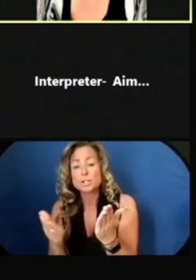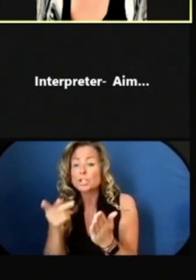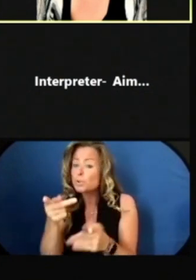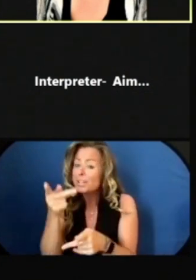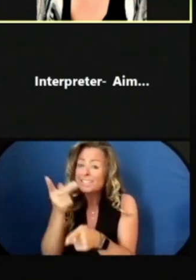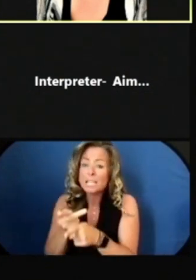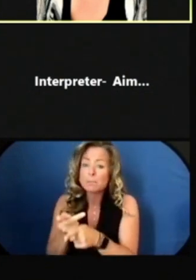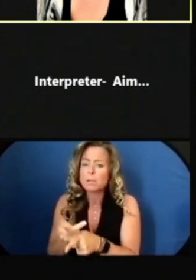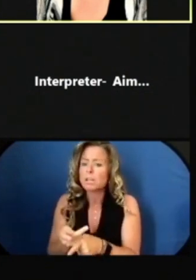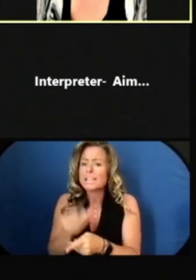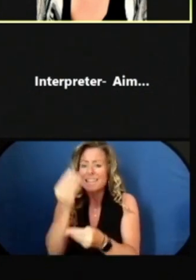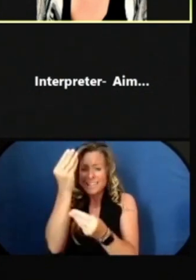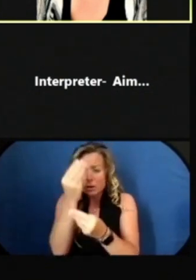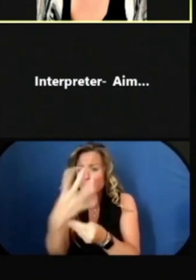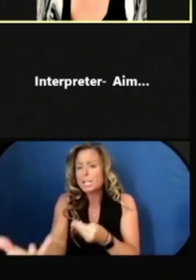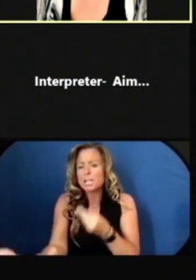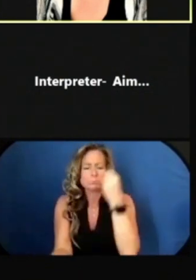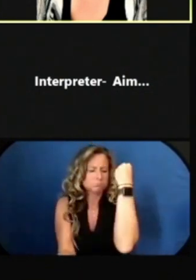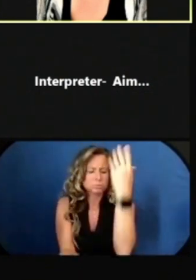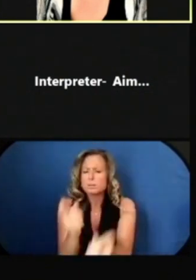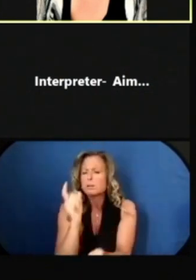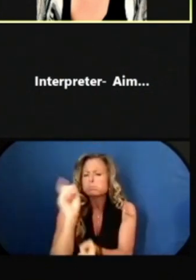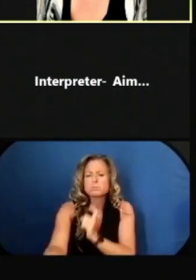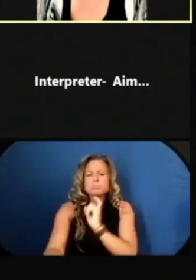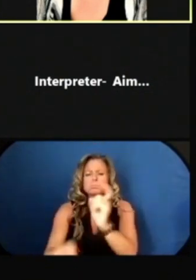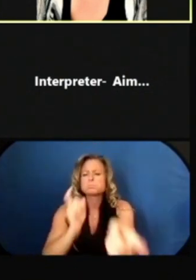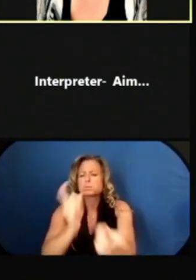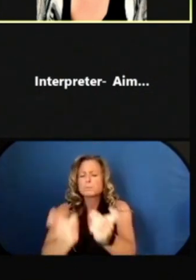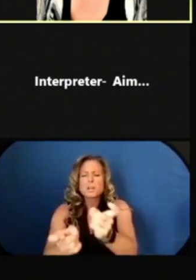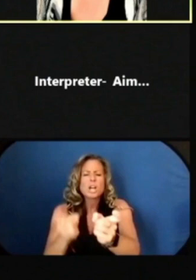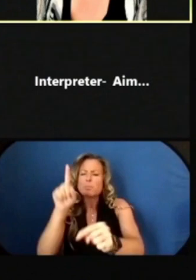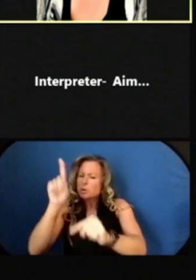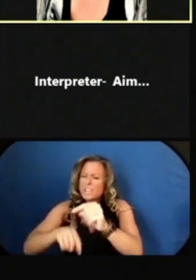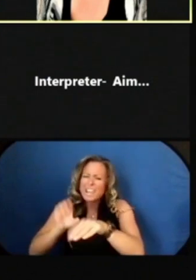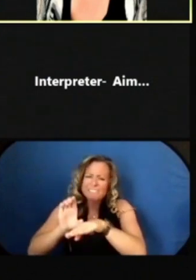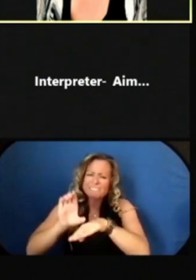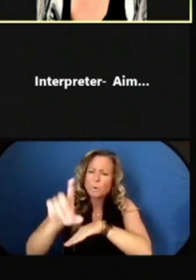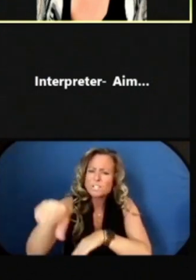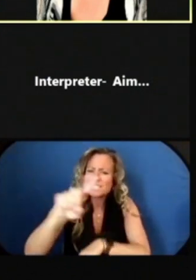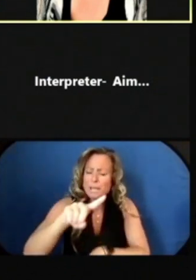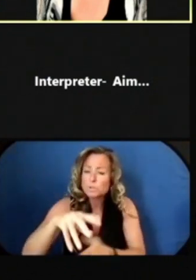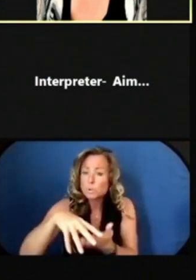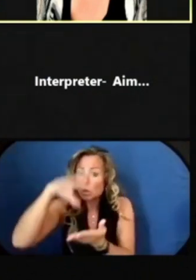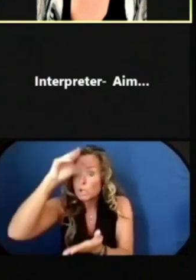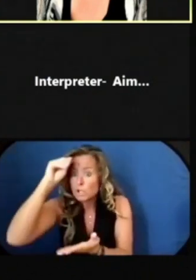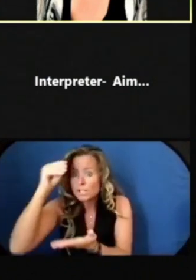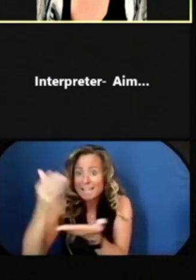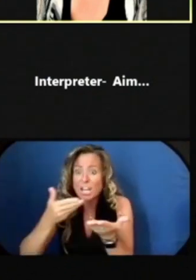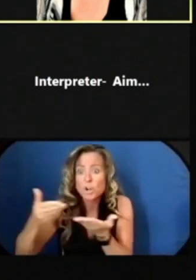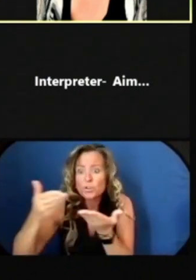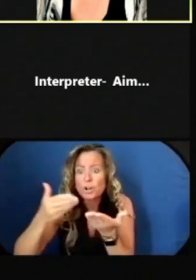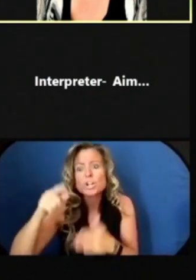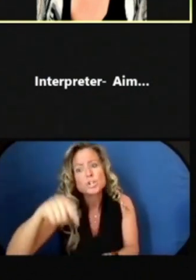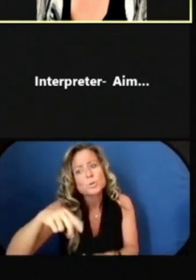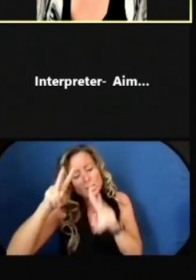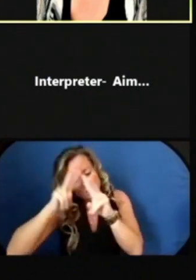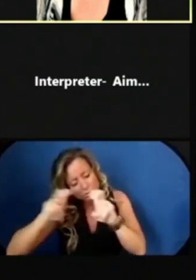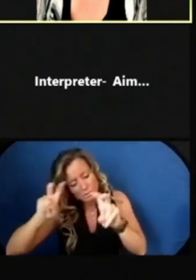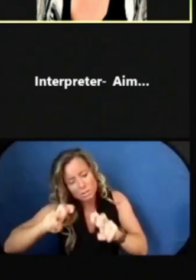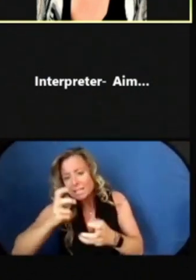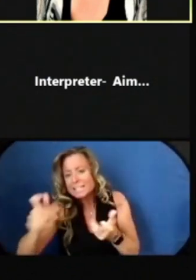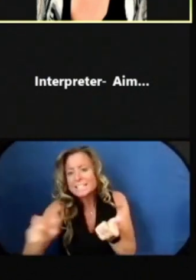handing material to your learner, but you can't make them carry it around. You need to examine what it is you